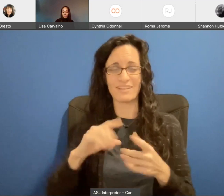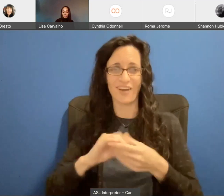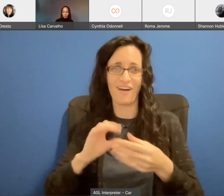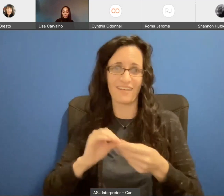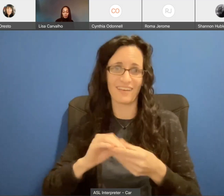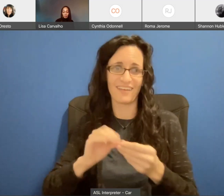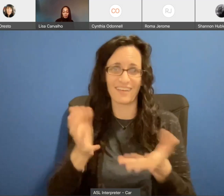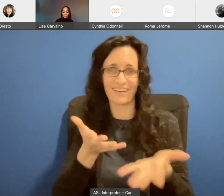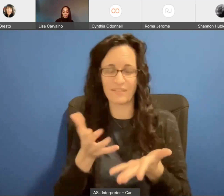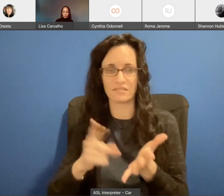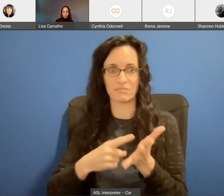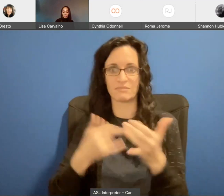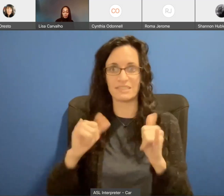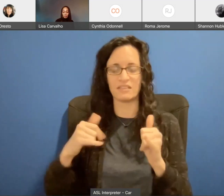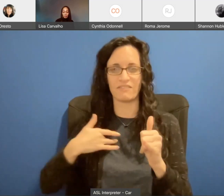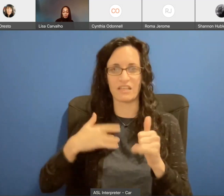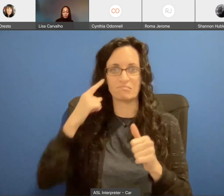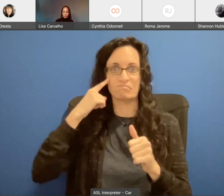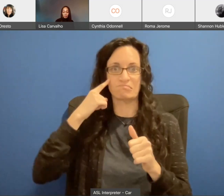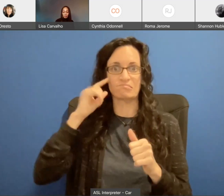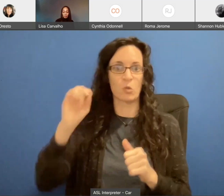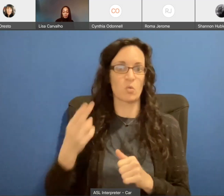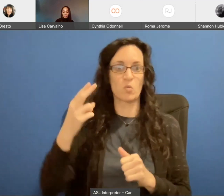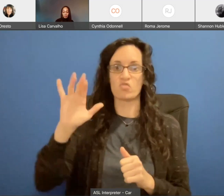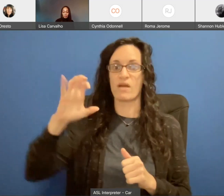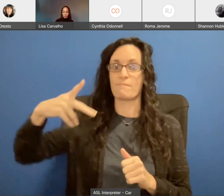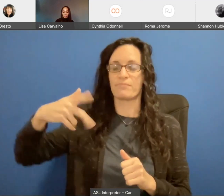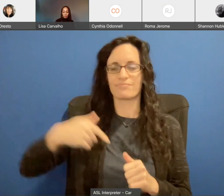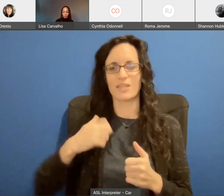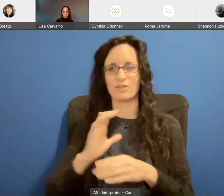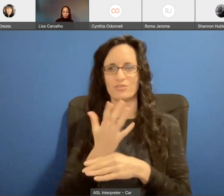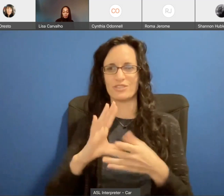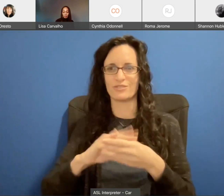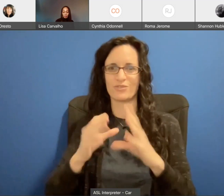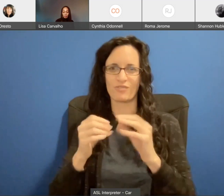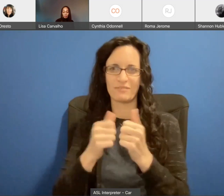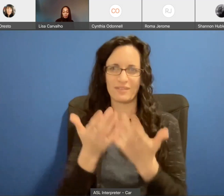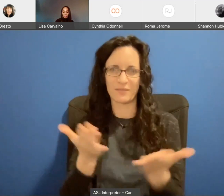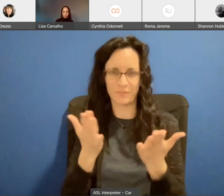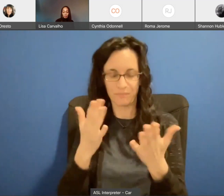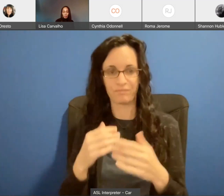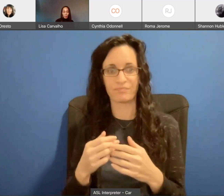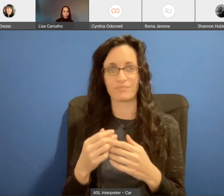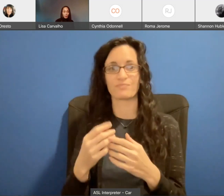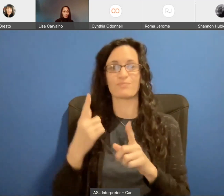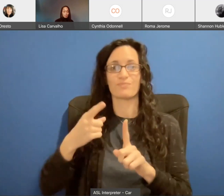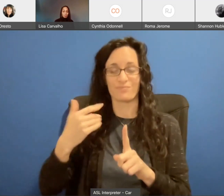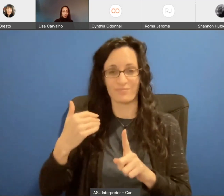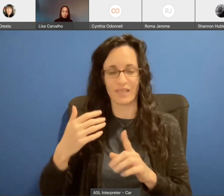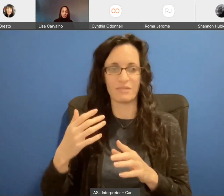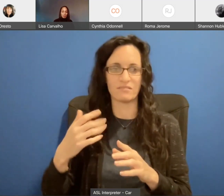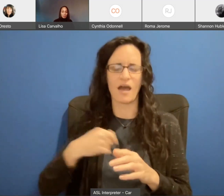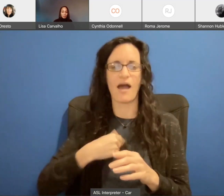sure, right? But you know what? I've gotten to a point, I want to share a story with you. I've gotten to a point where, I feel like